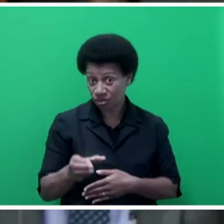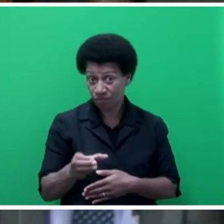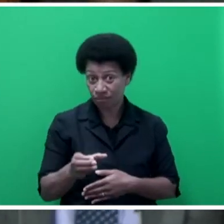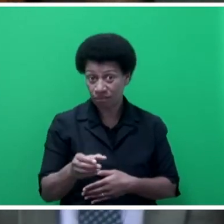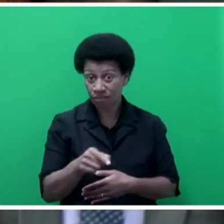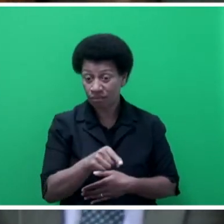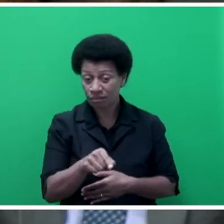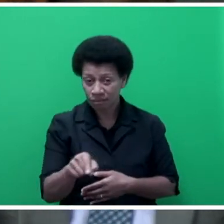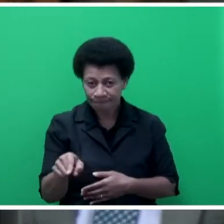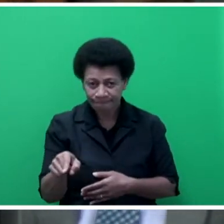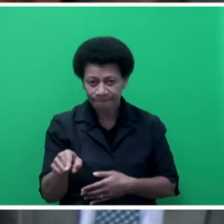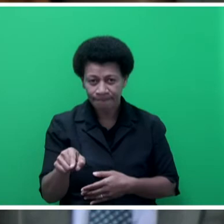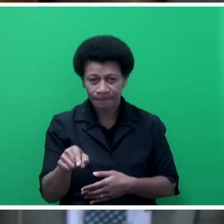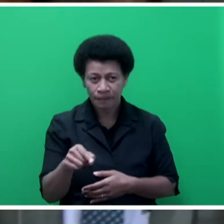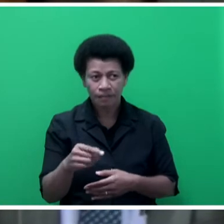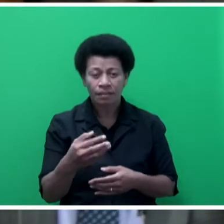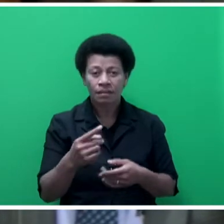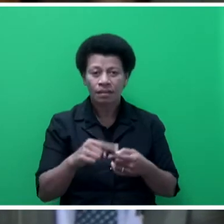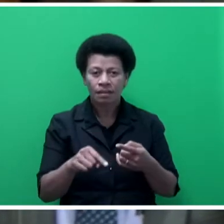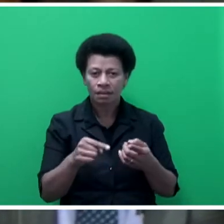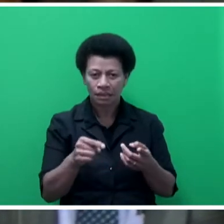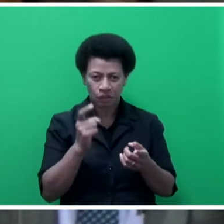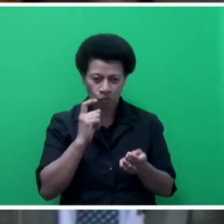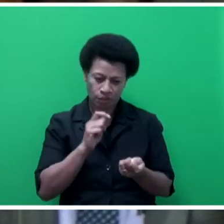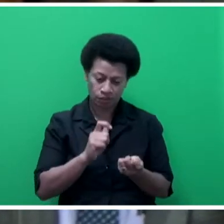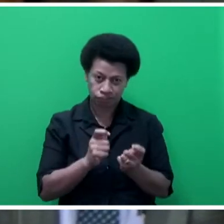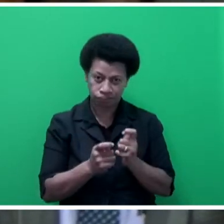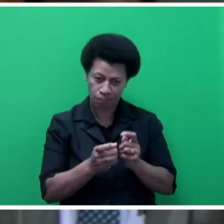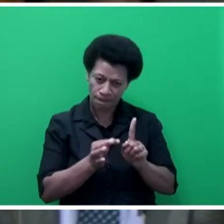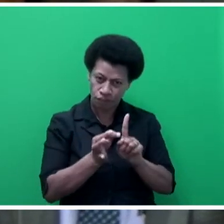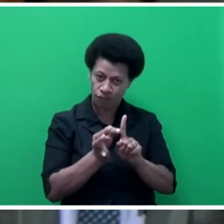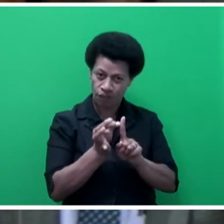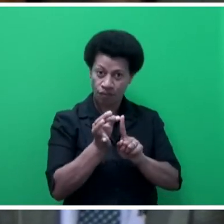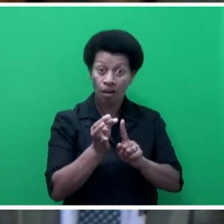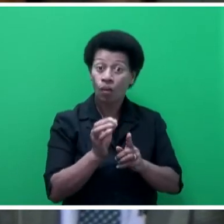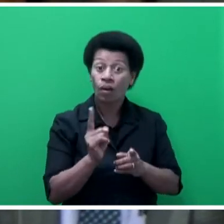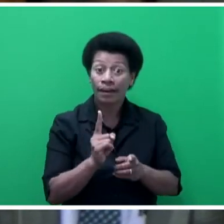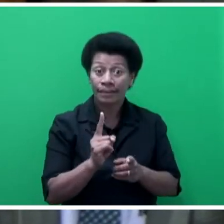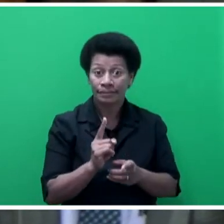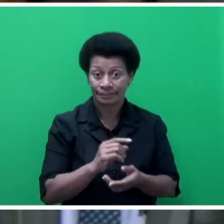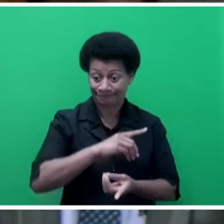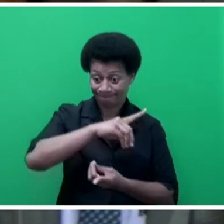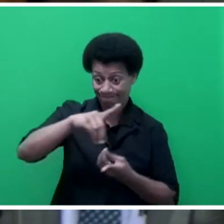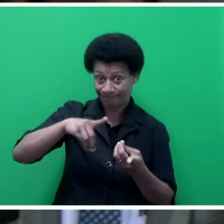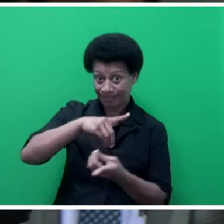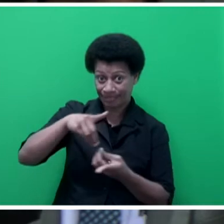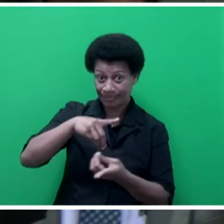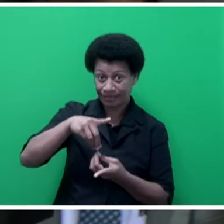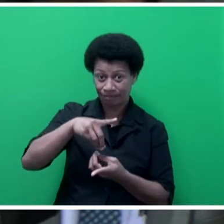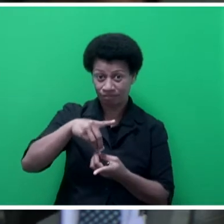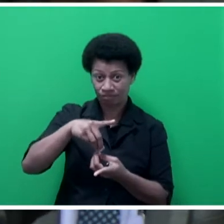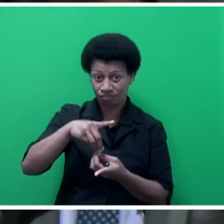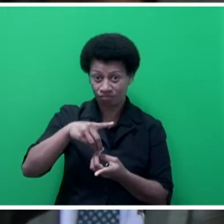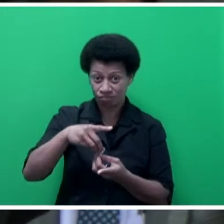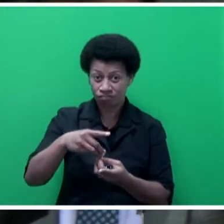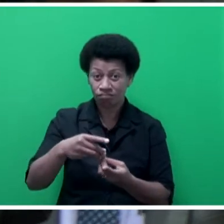has been pre-positioning itself. So when the disasters were coming and we were meeting, we made sure